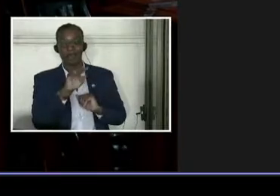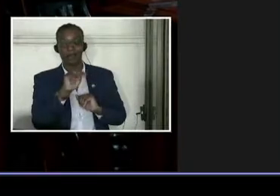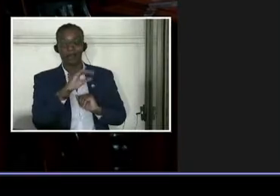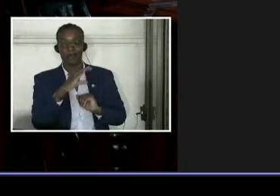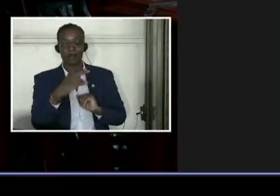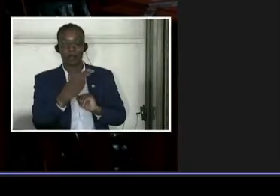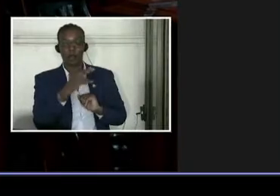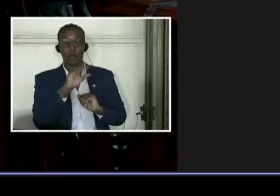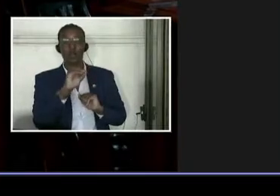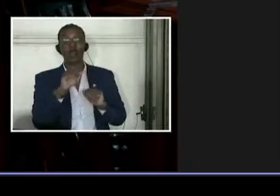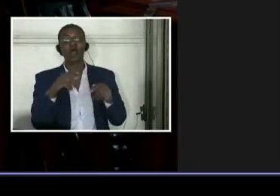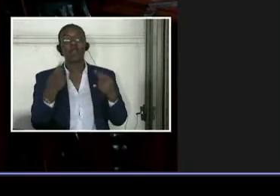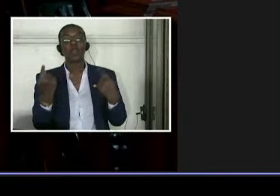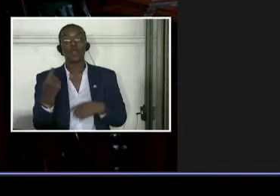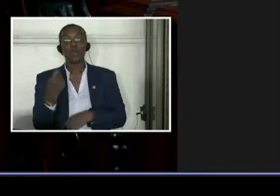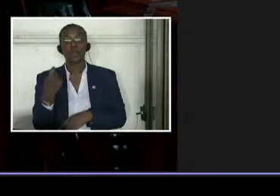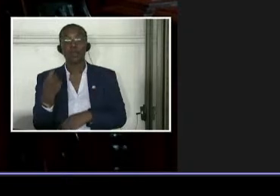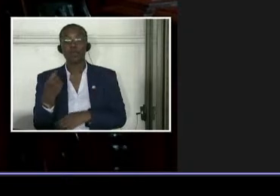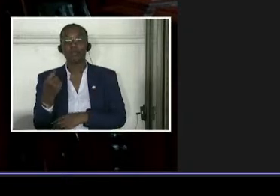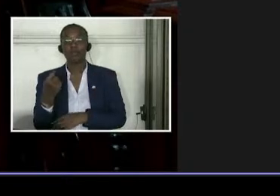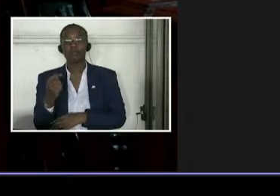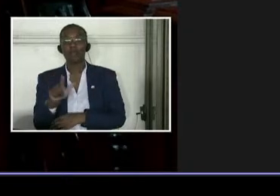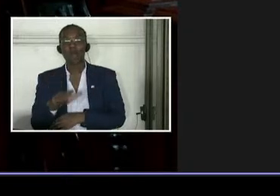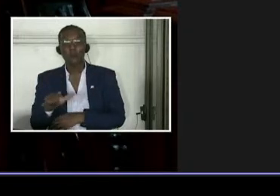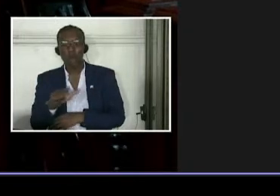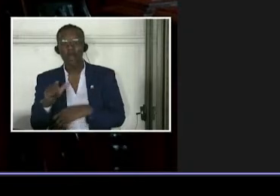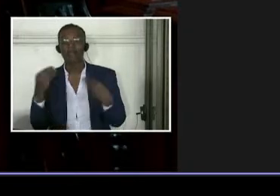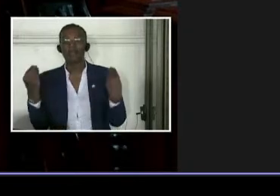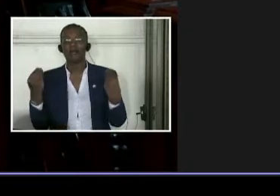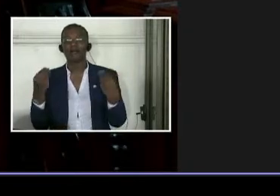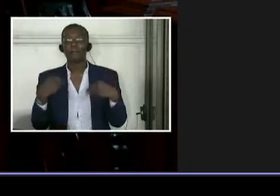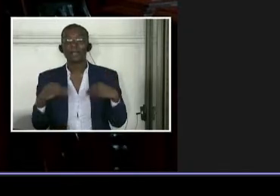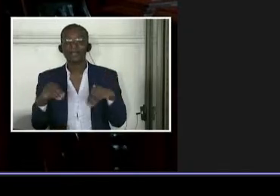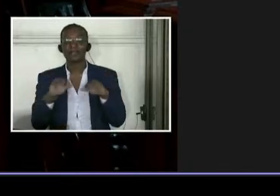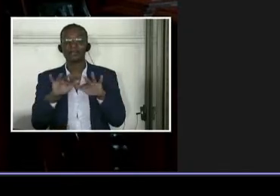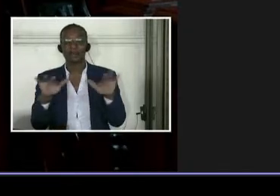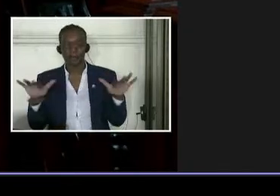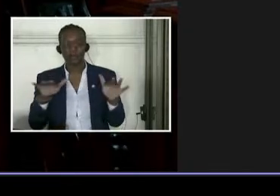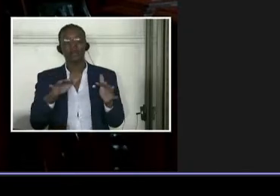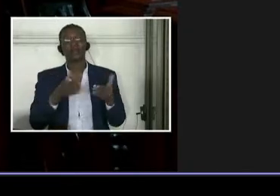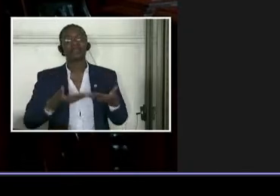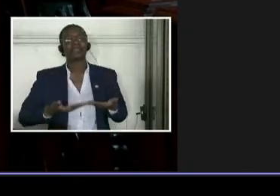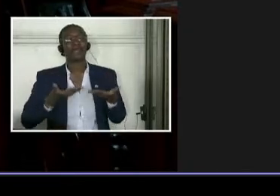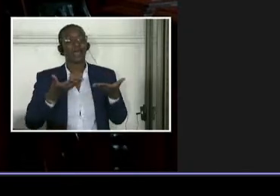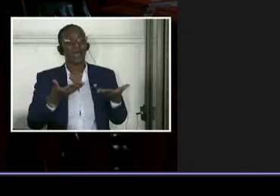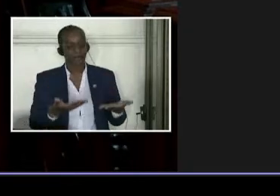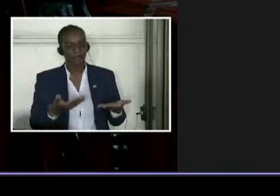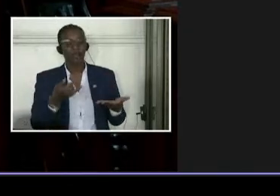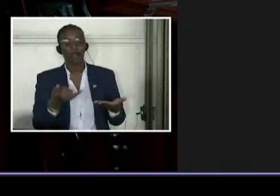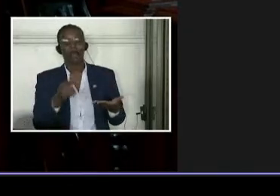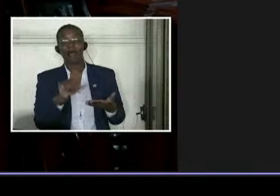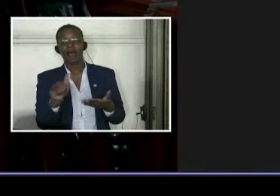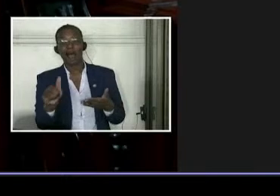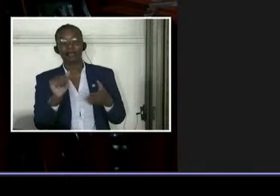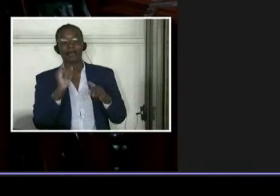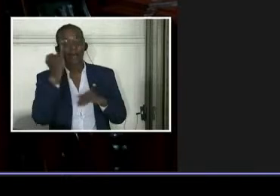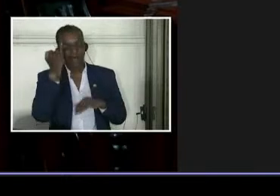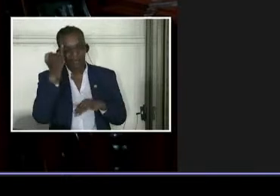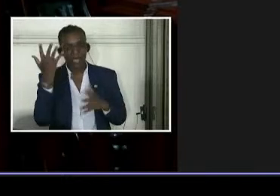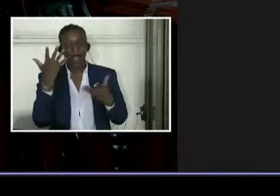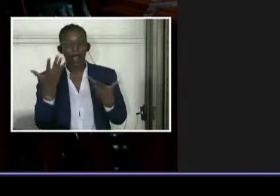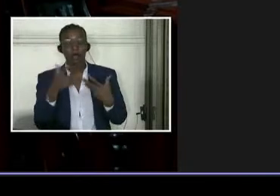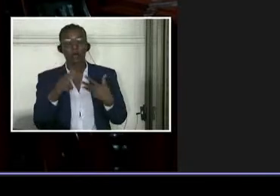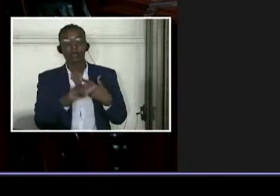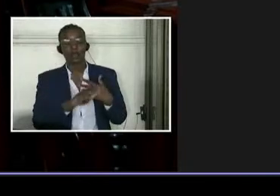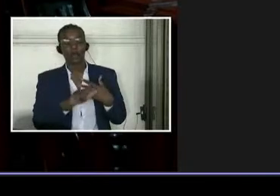Association, local business forums, community activists, serving in the Ratepayers Association provide alternative versions of the leadership of the